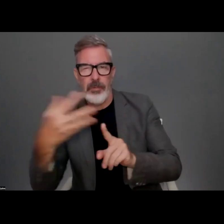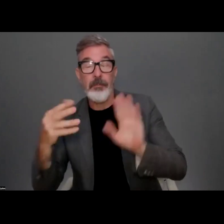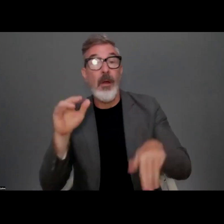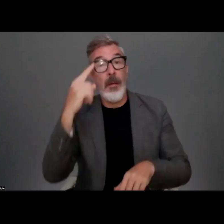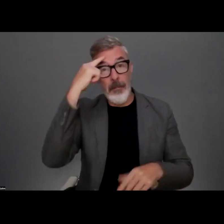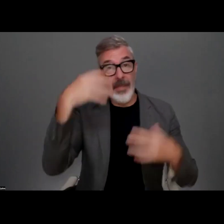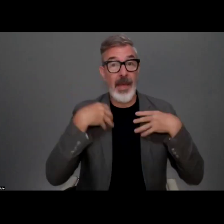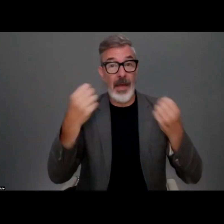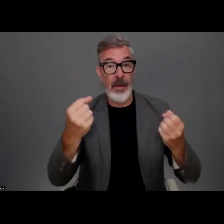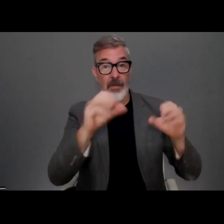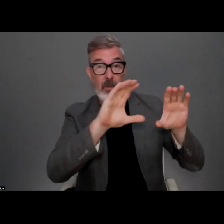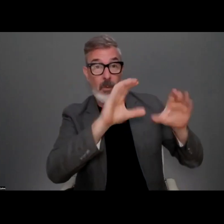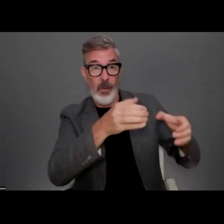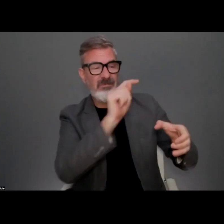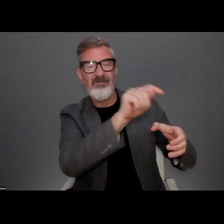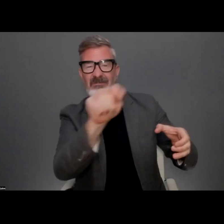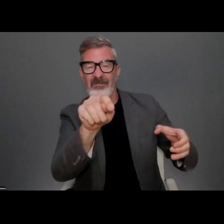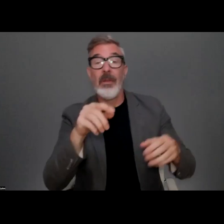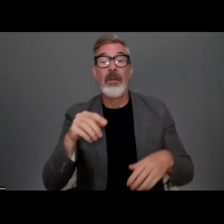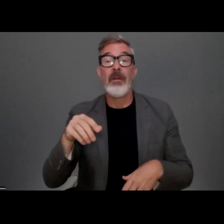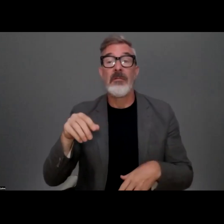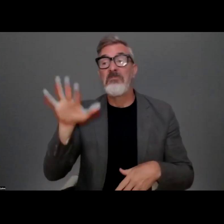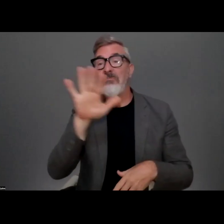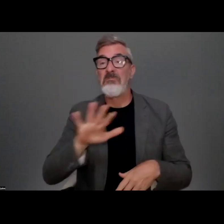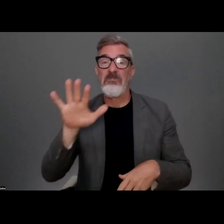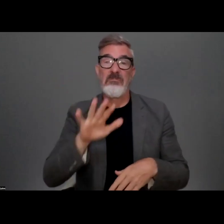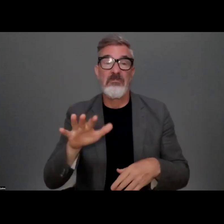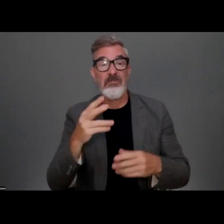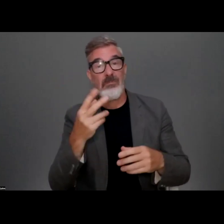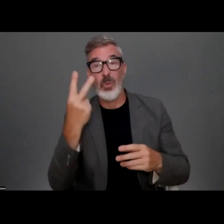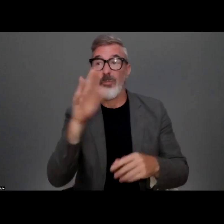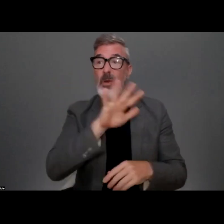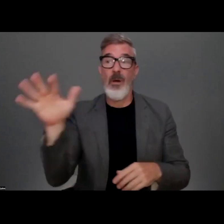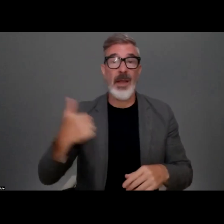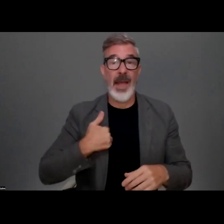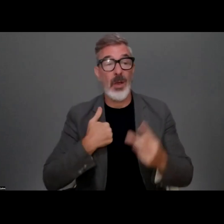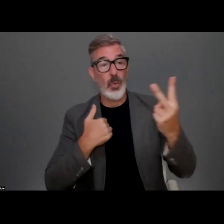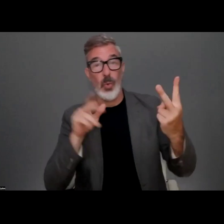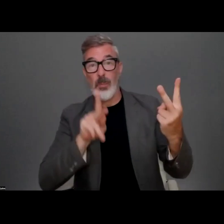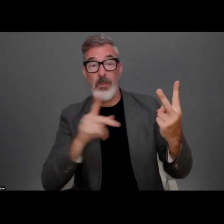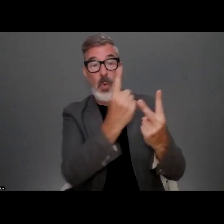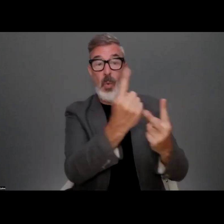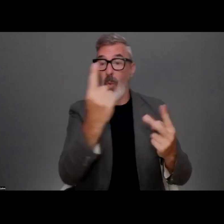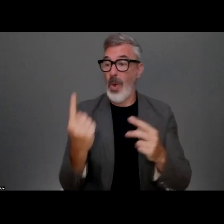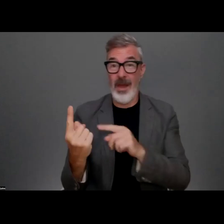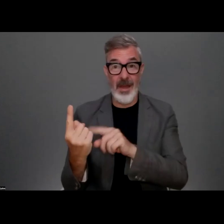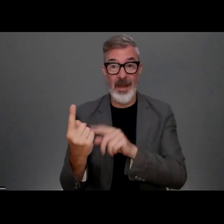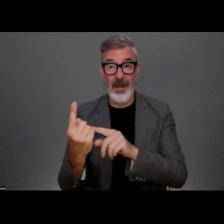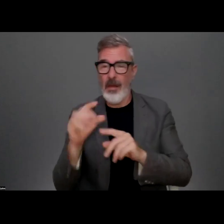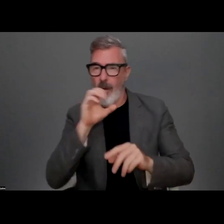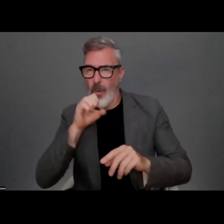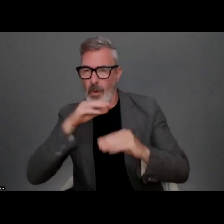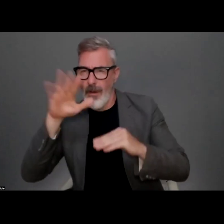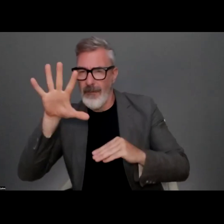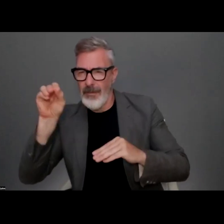Association, by age 50, 1 out of every 2 Canadians will have had a challenge from